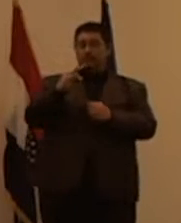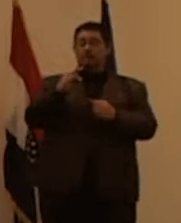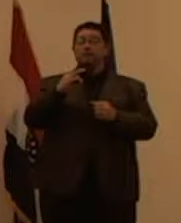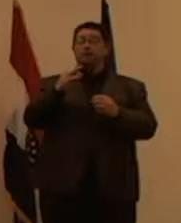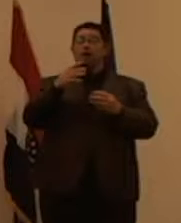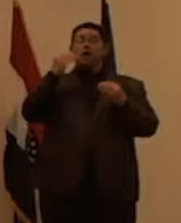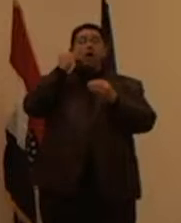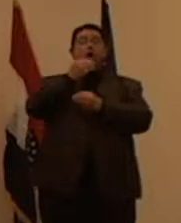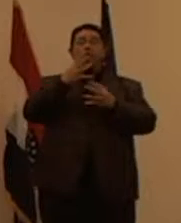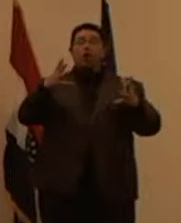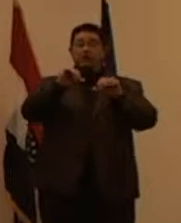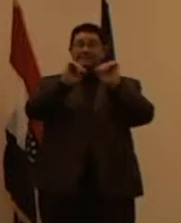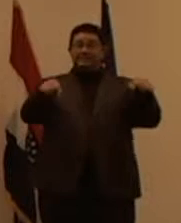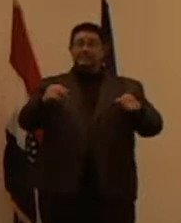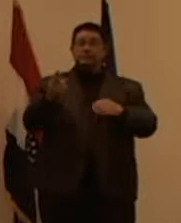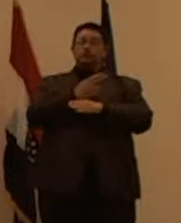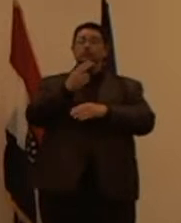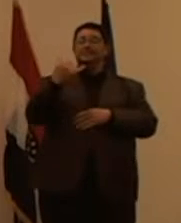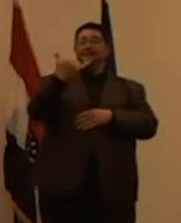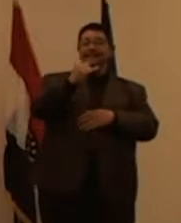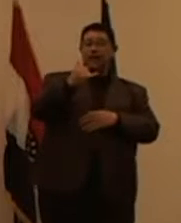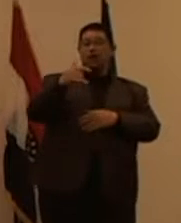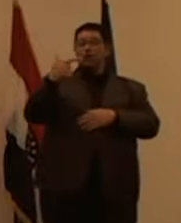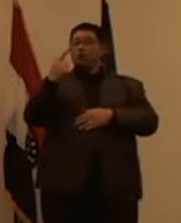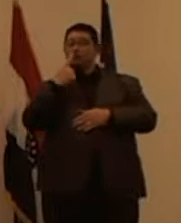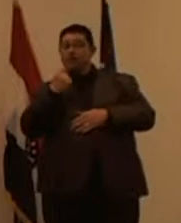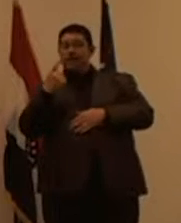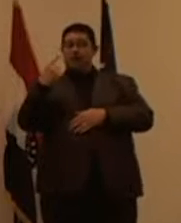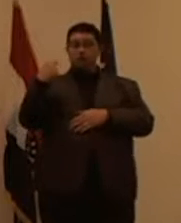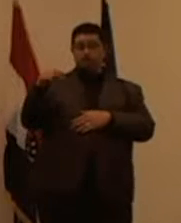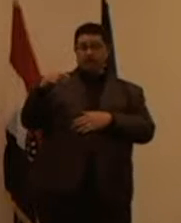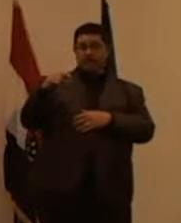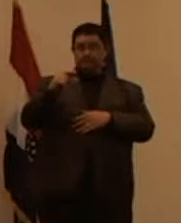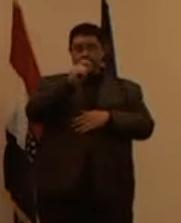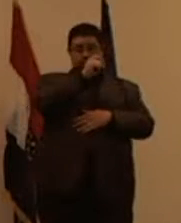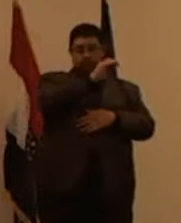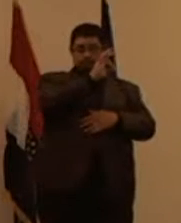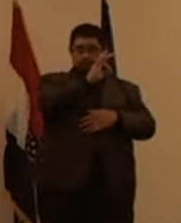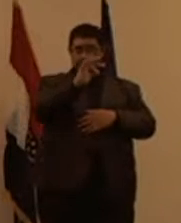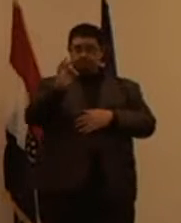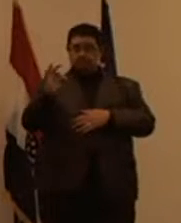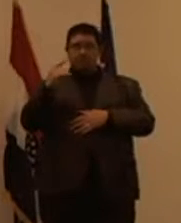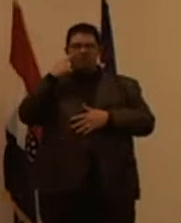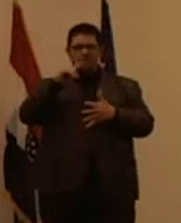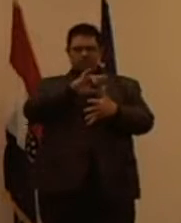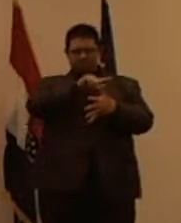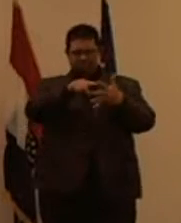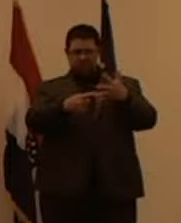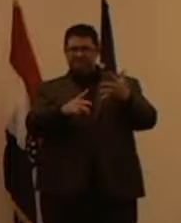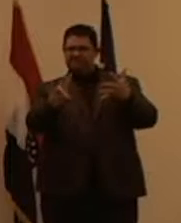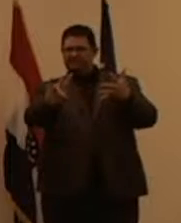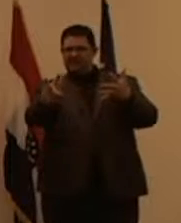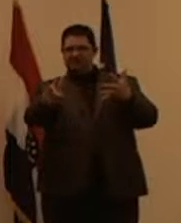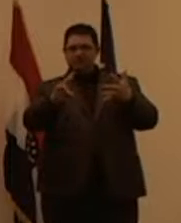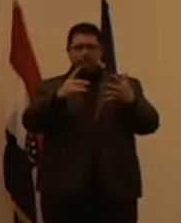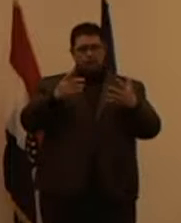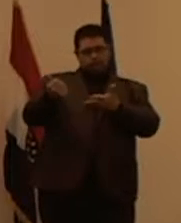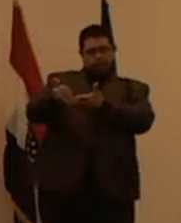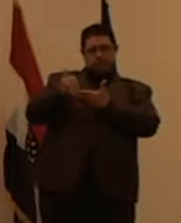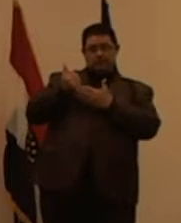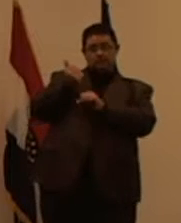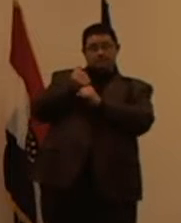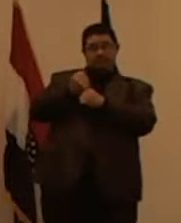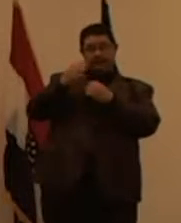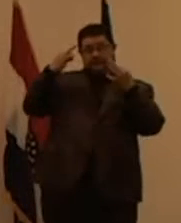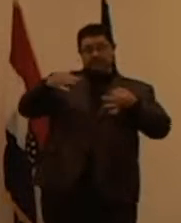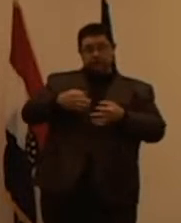uses a red, yellow, or green dot system for these 7 indicators to help provide us with data to make decisions.